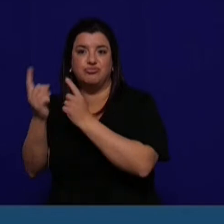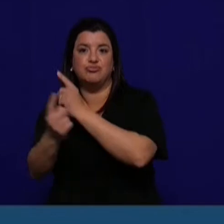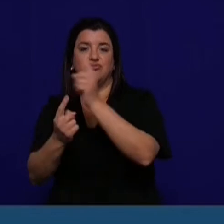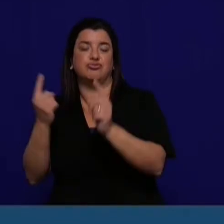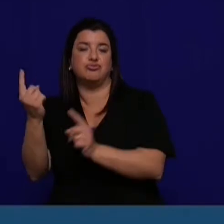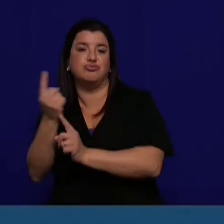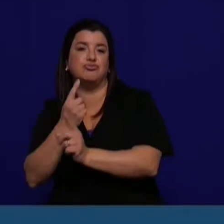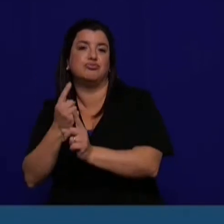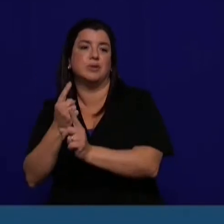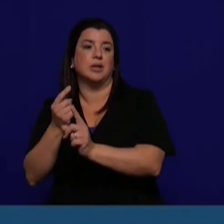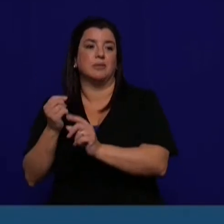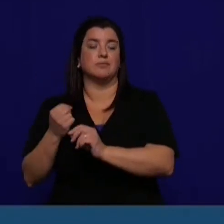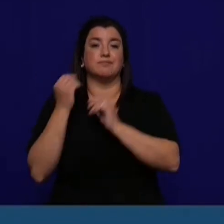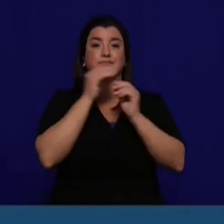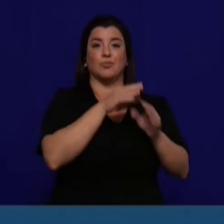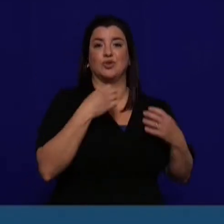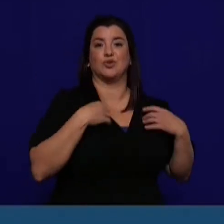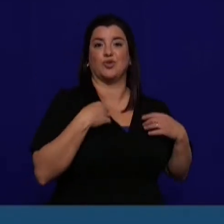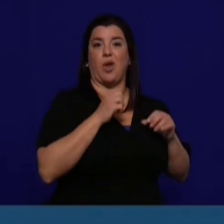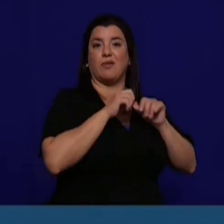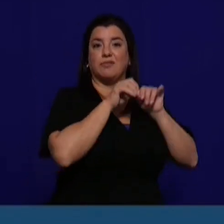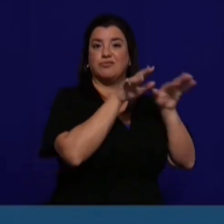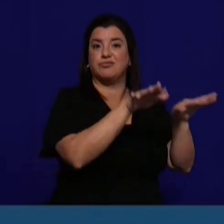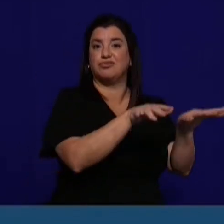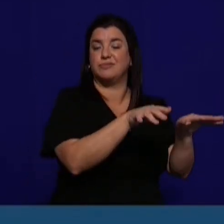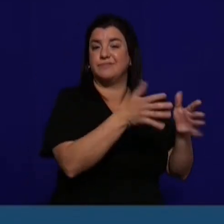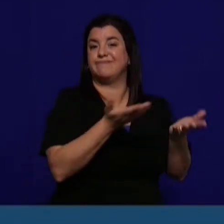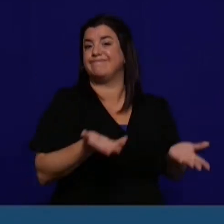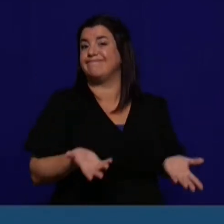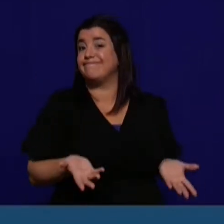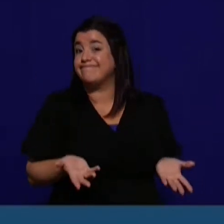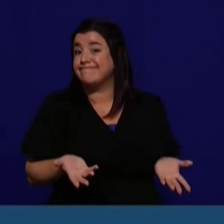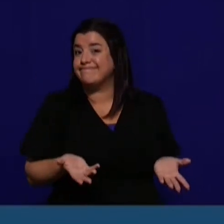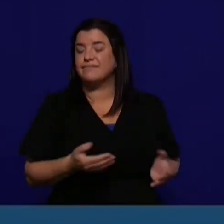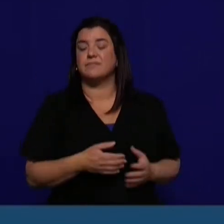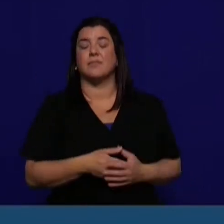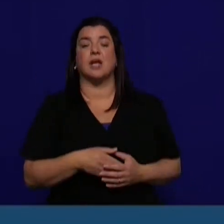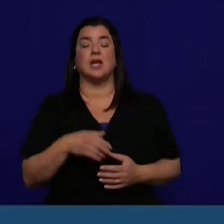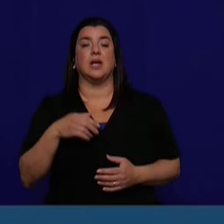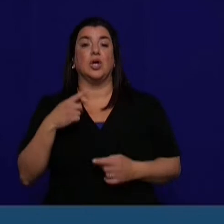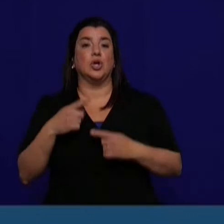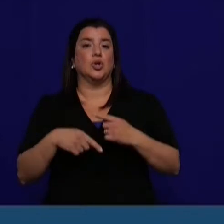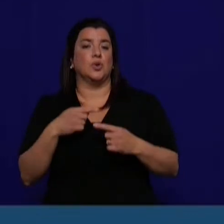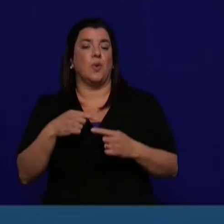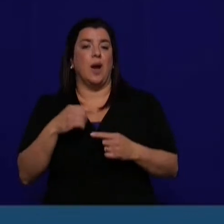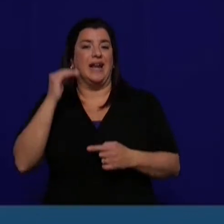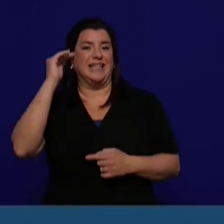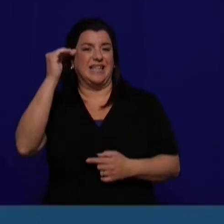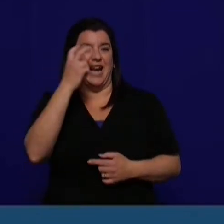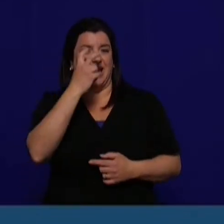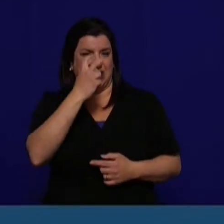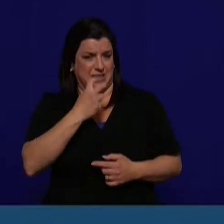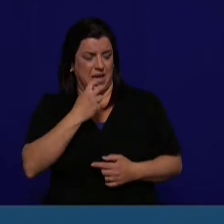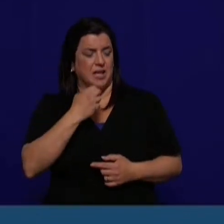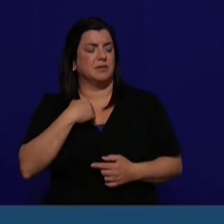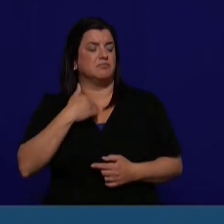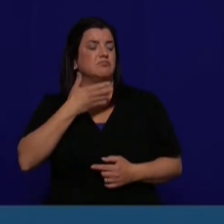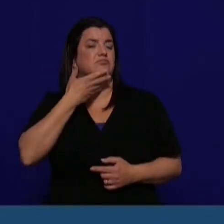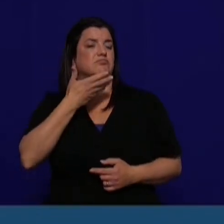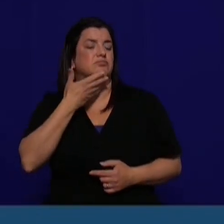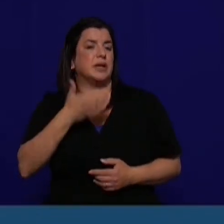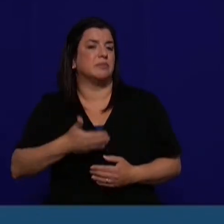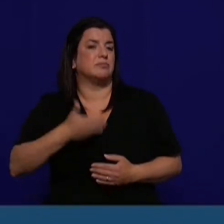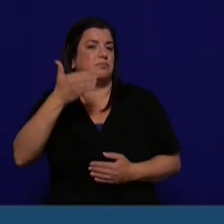Fuq il-visits ta' kif ħajsiru fi djar tal-anzjani, dawn ħajġu mħabbra wkoll minn Ministeru responsabbli